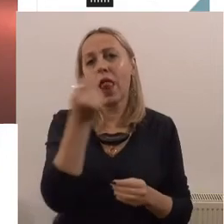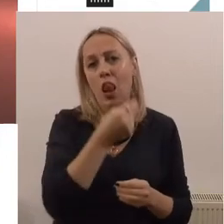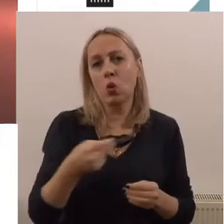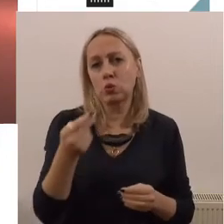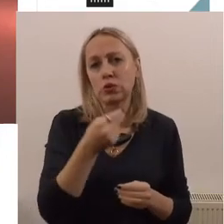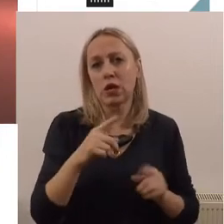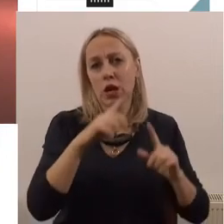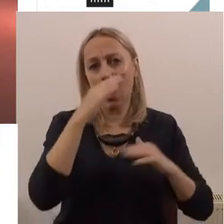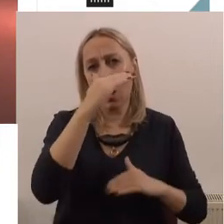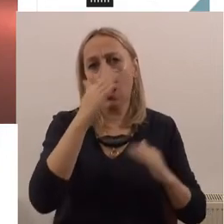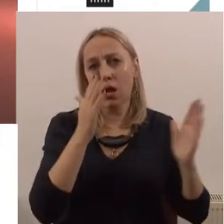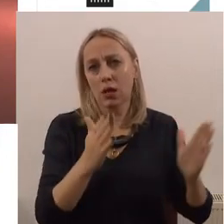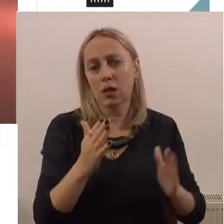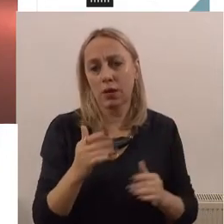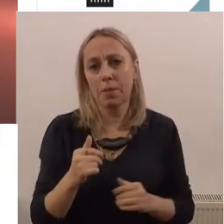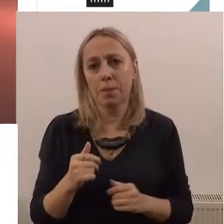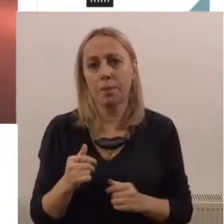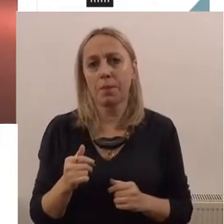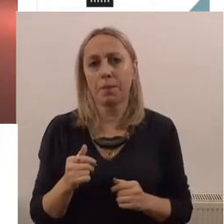So